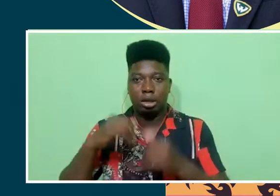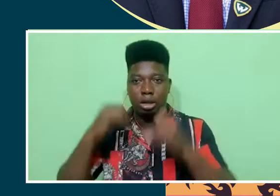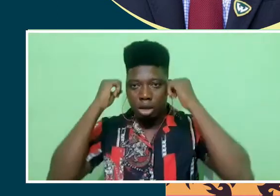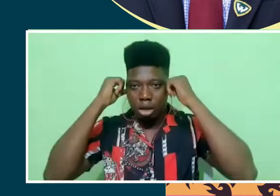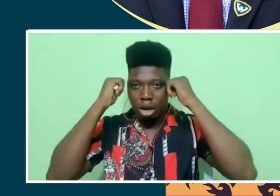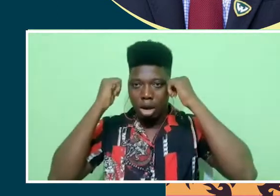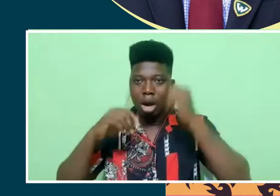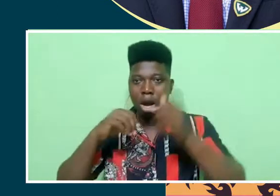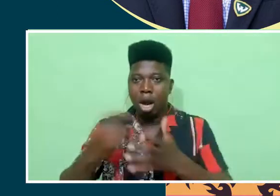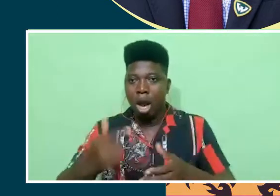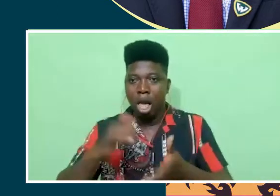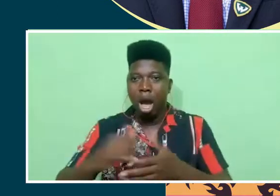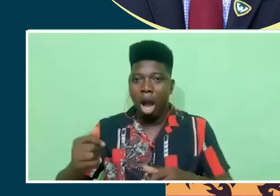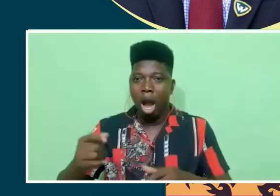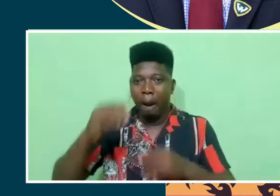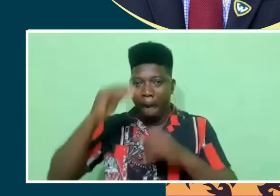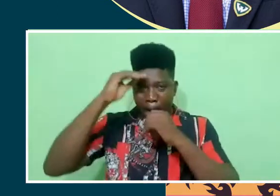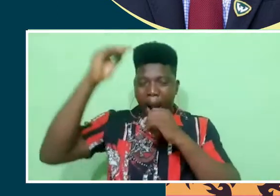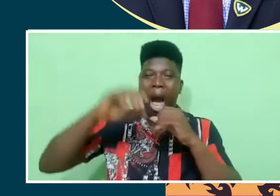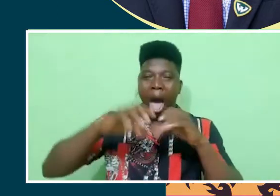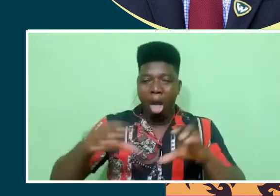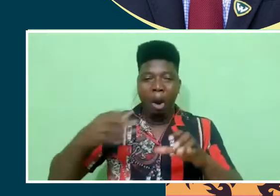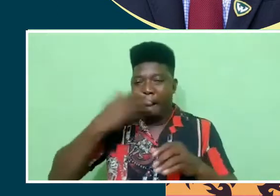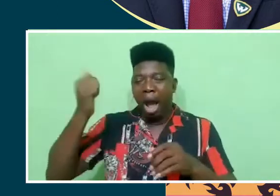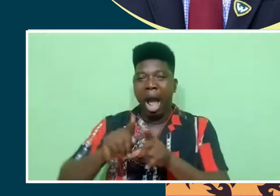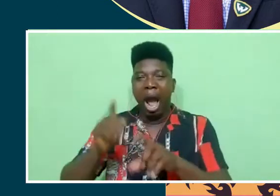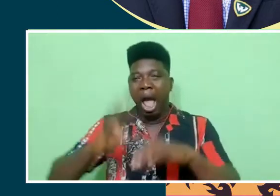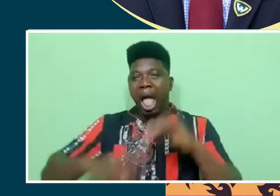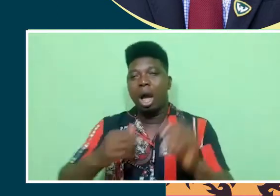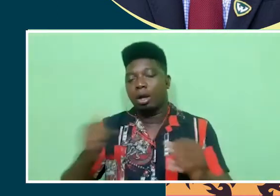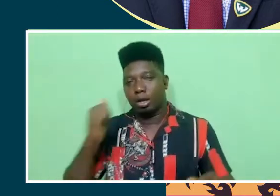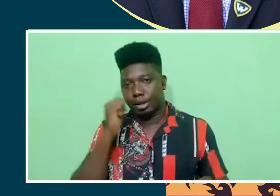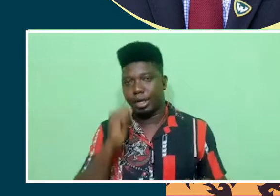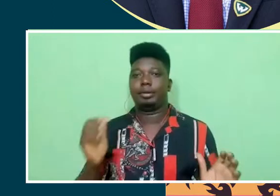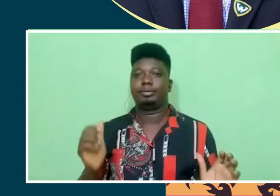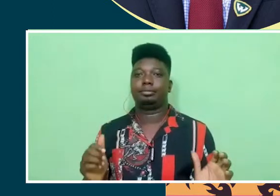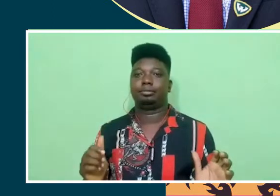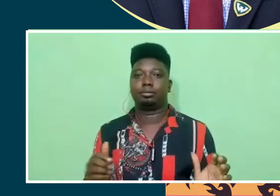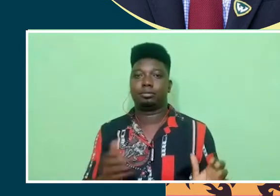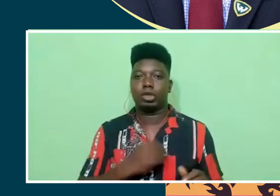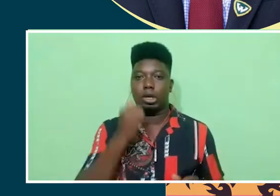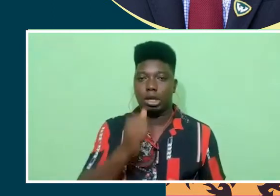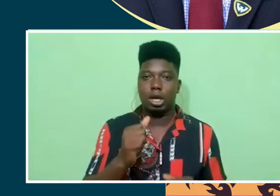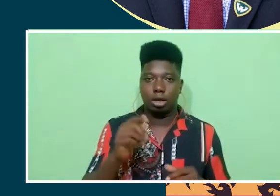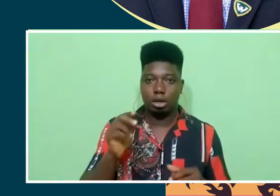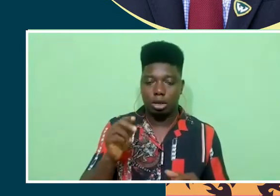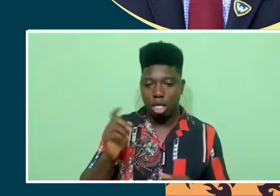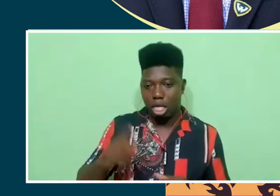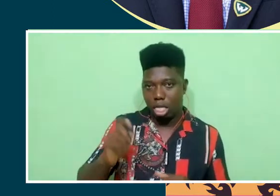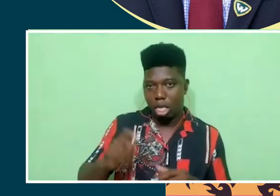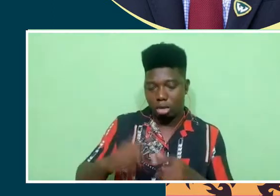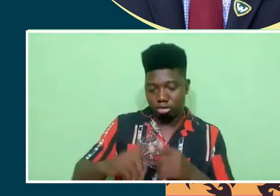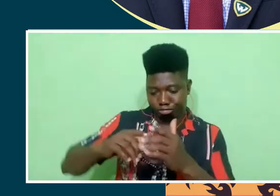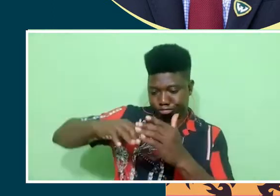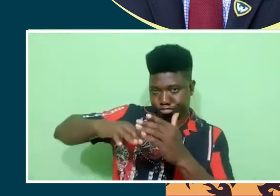I need to do better than a girl. And the girl, for her to be able to perform, you need to lower the mark for them. So already when children